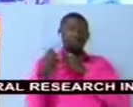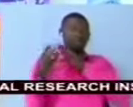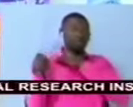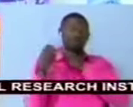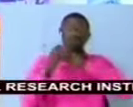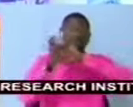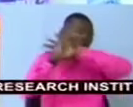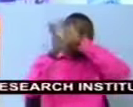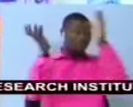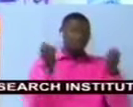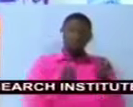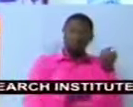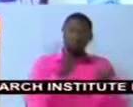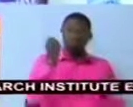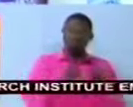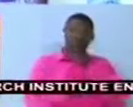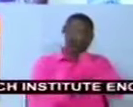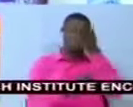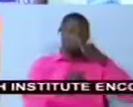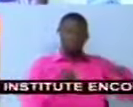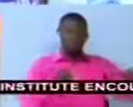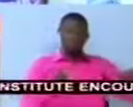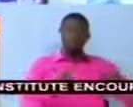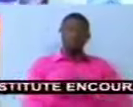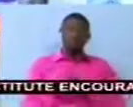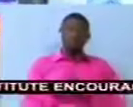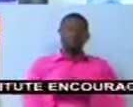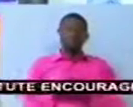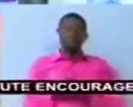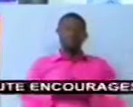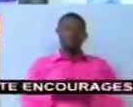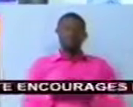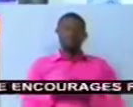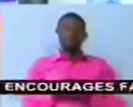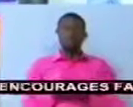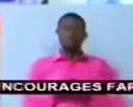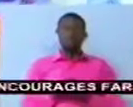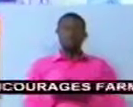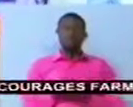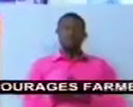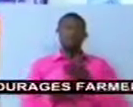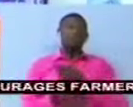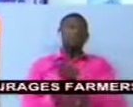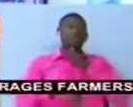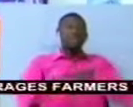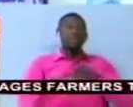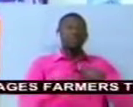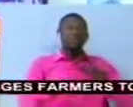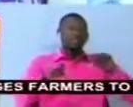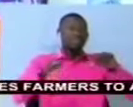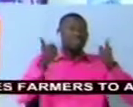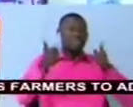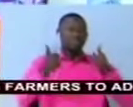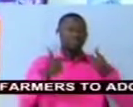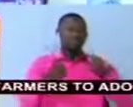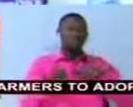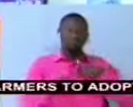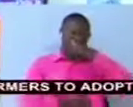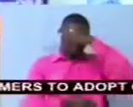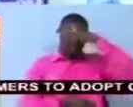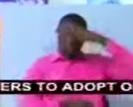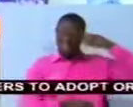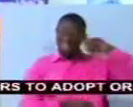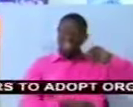those vehicles. Fala commencé man di hustle ci di faratu. That's the time I start hustling. Dem